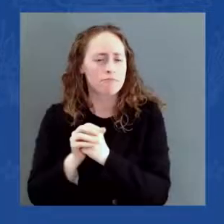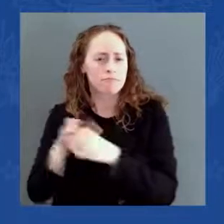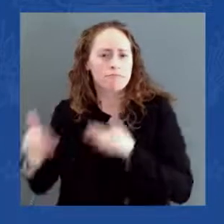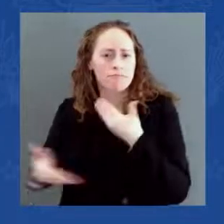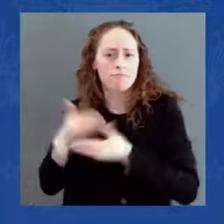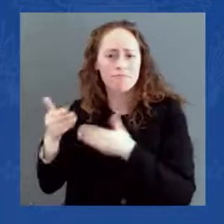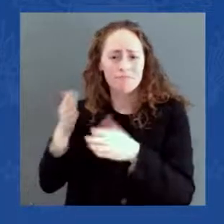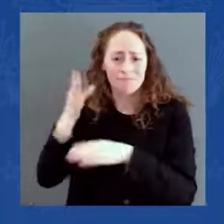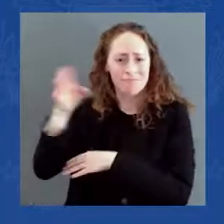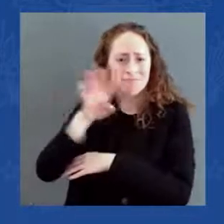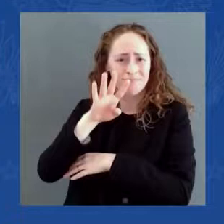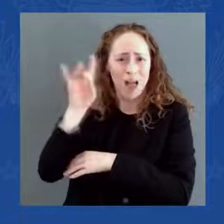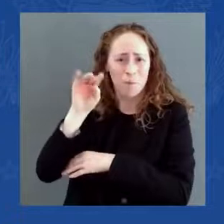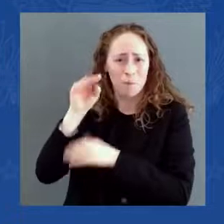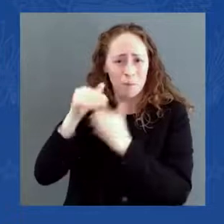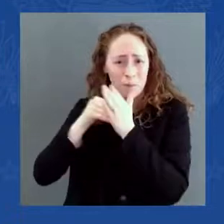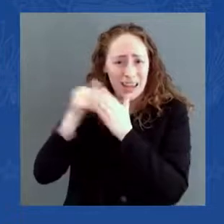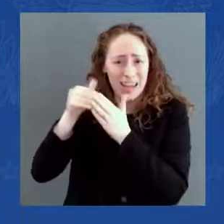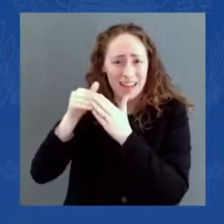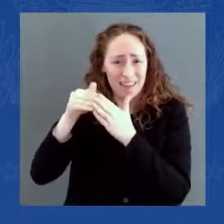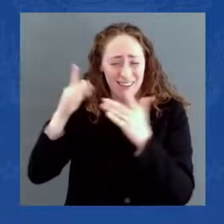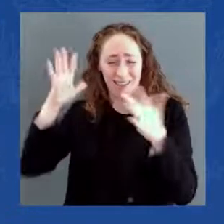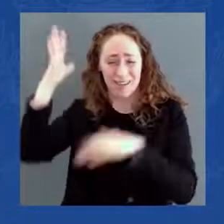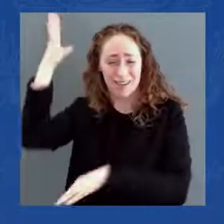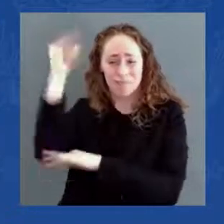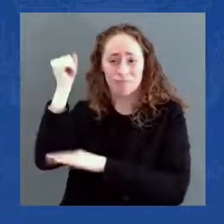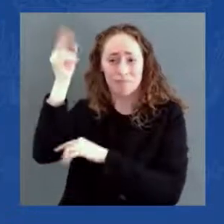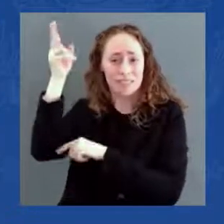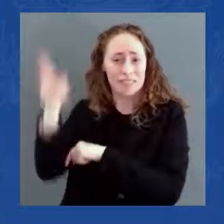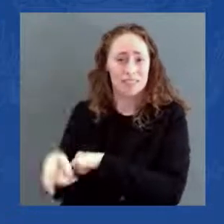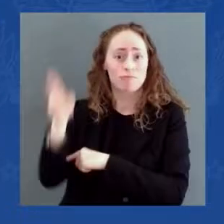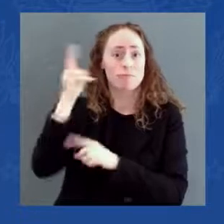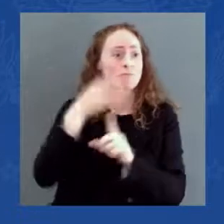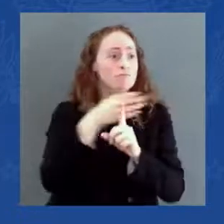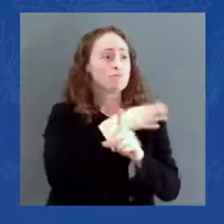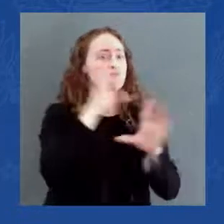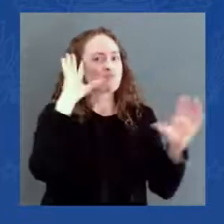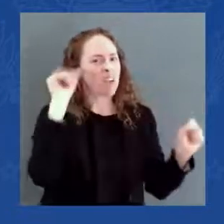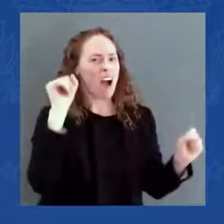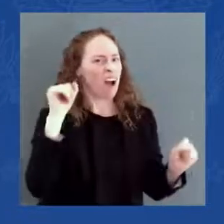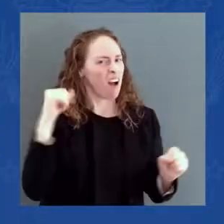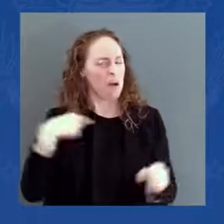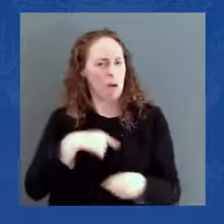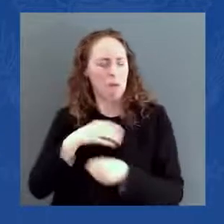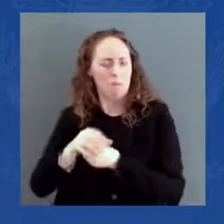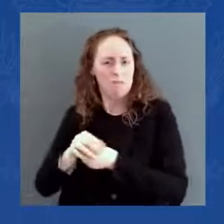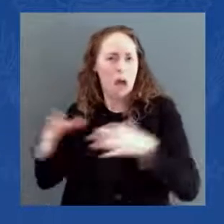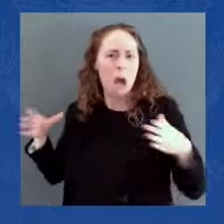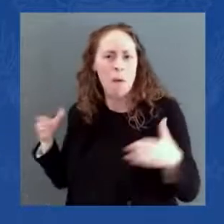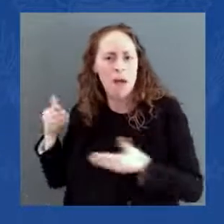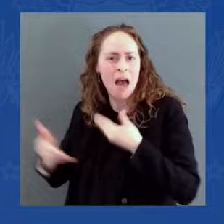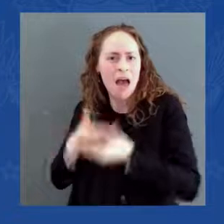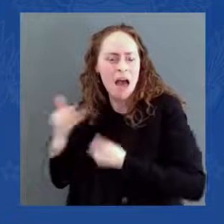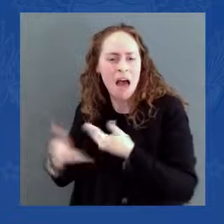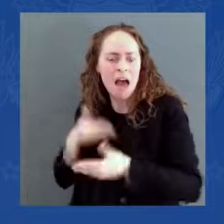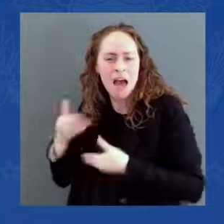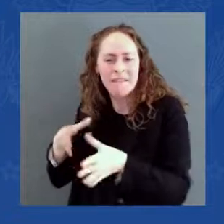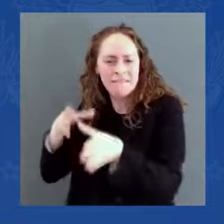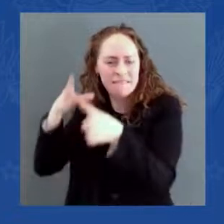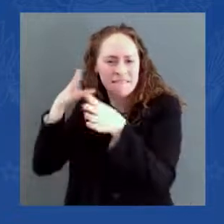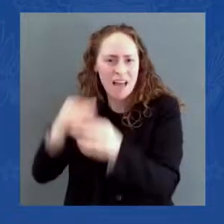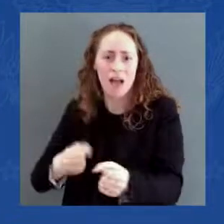We're on the track to the fastest economic growth in four decades, in four decades. We move forward in the face